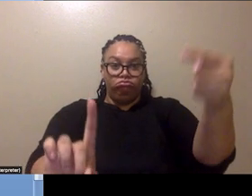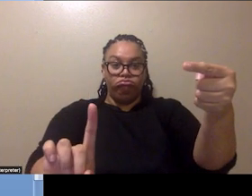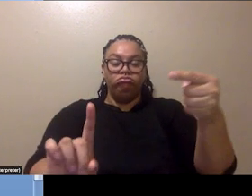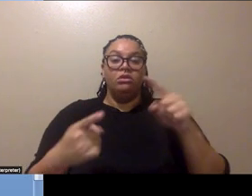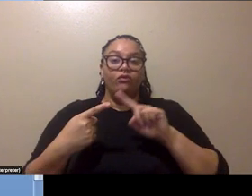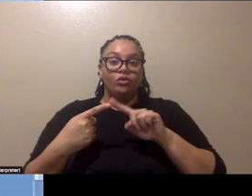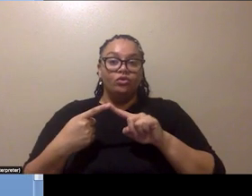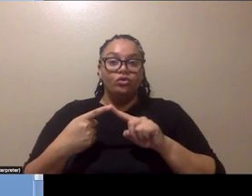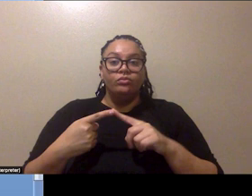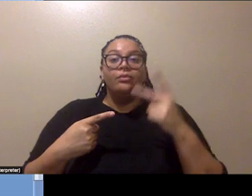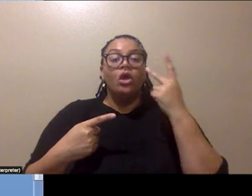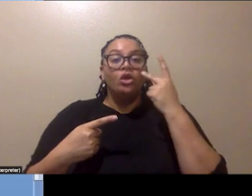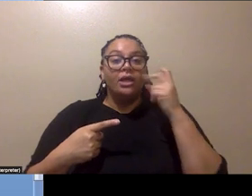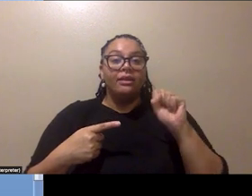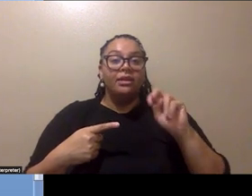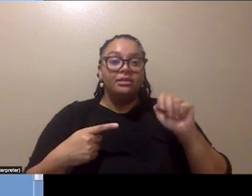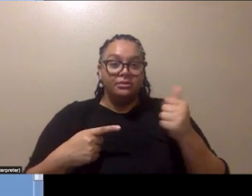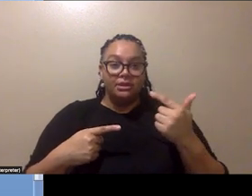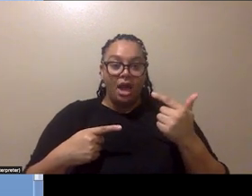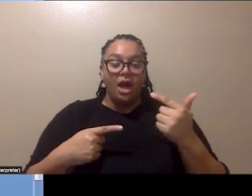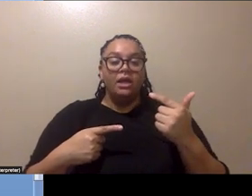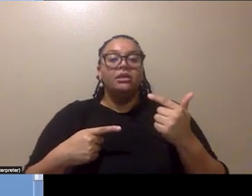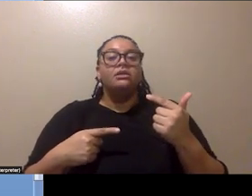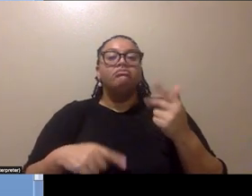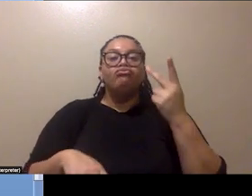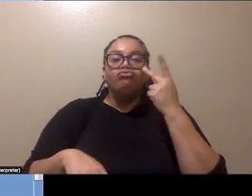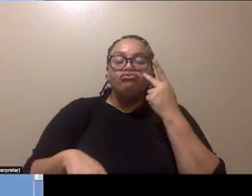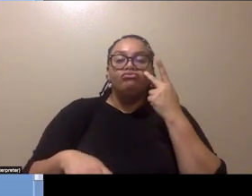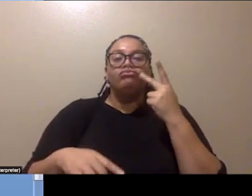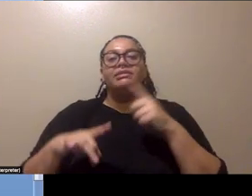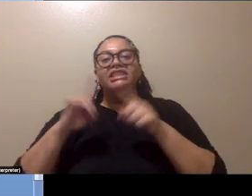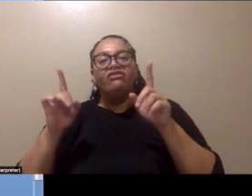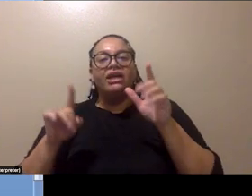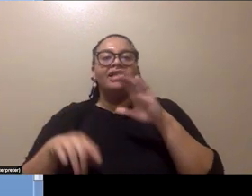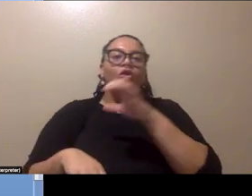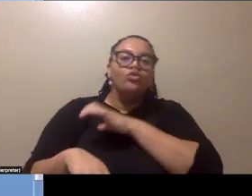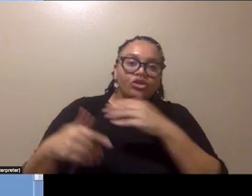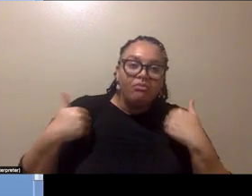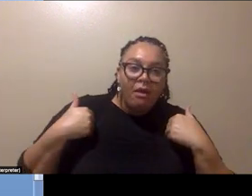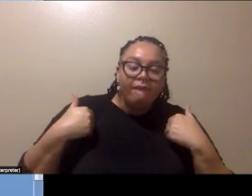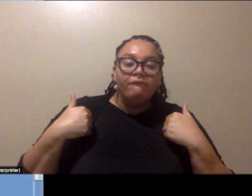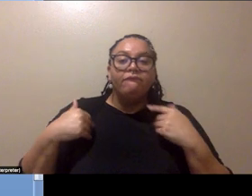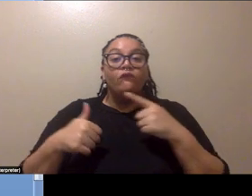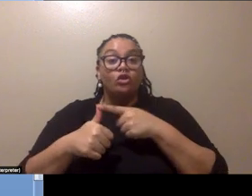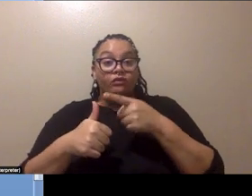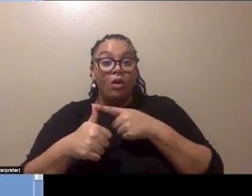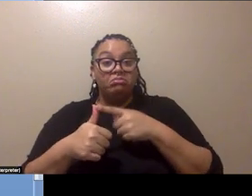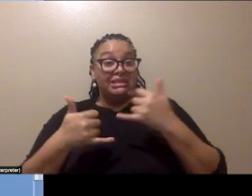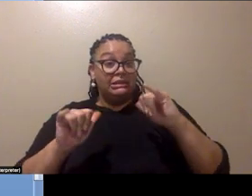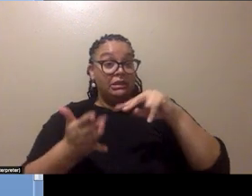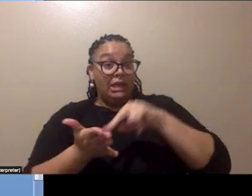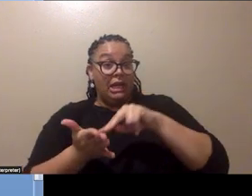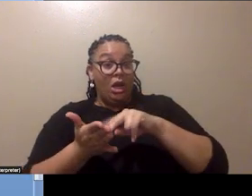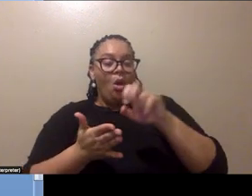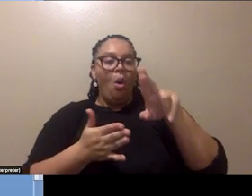two main objectives. The first was looking at the snags and measuring different characteristics to see, first of